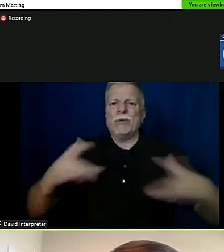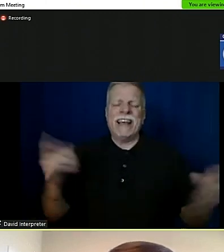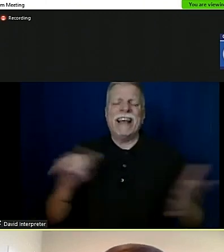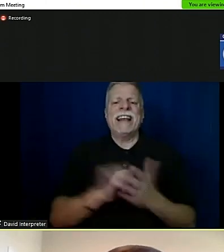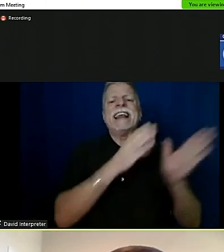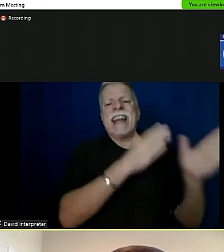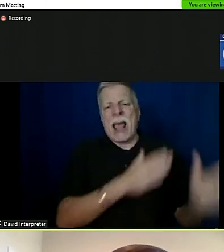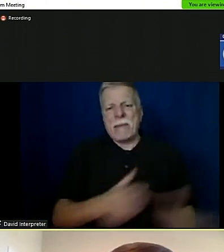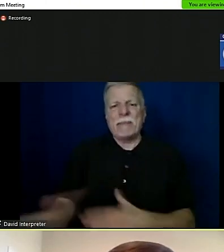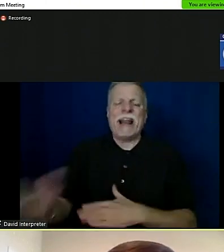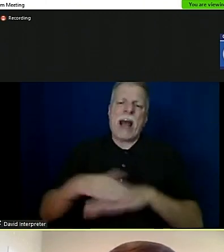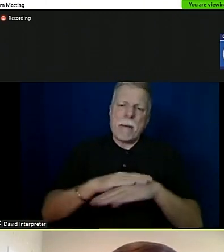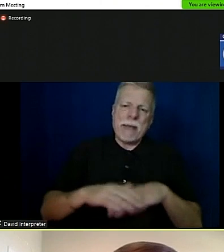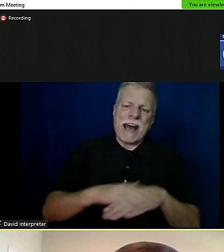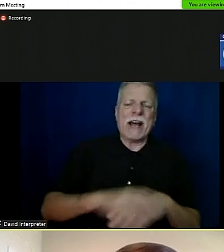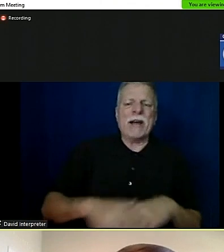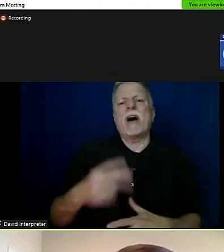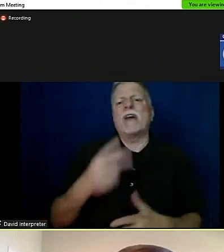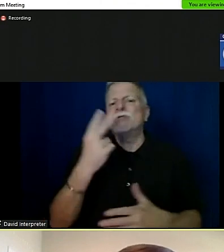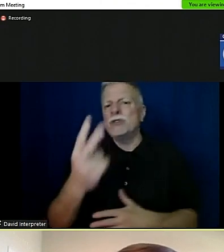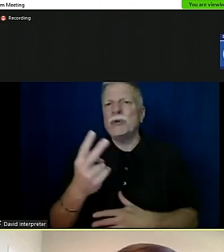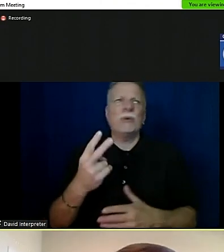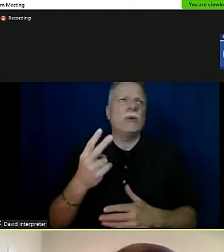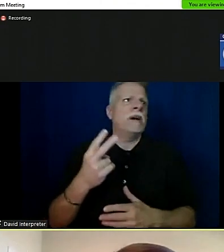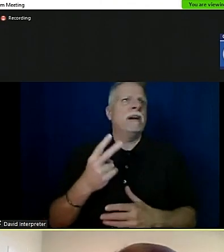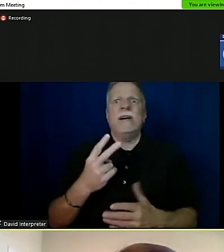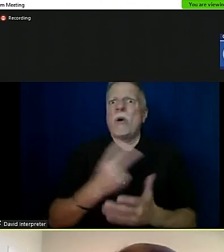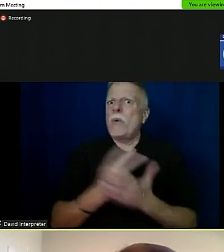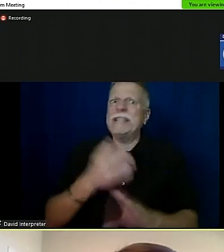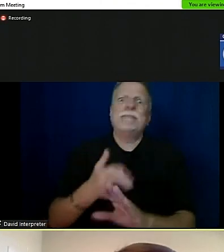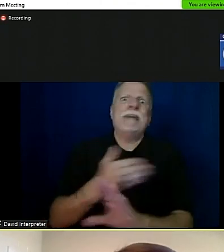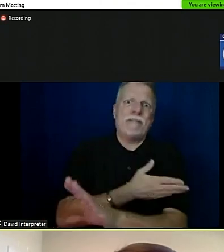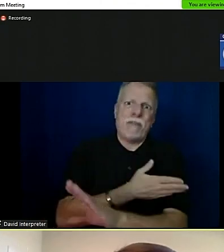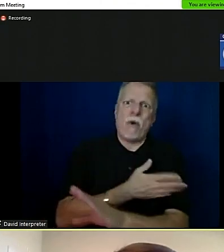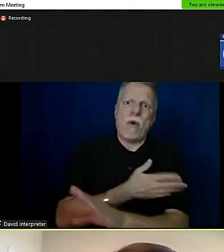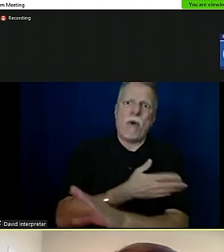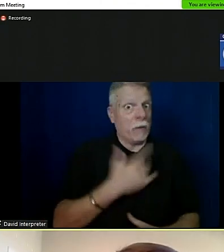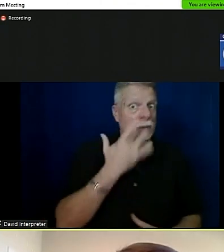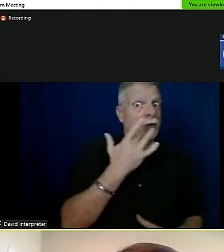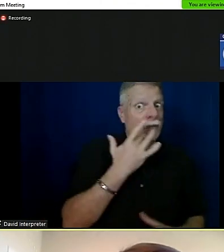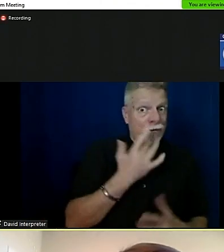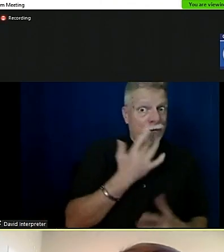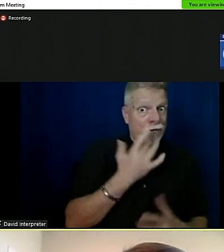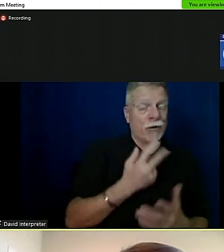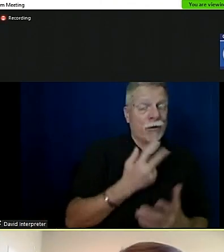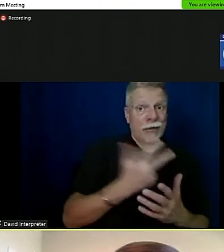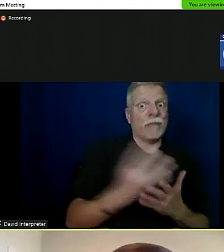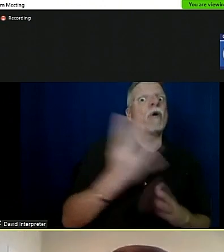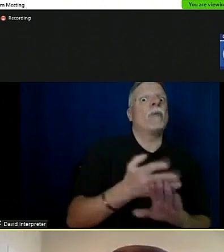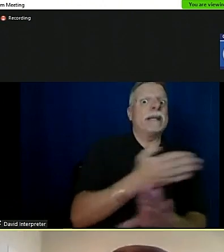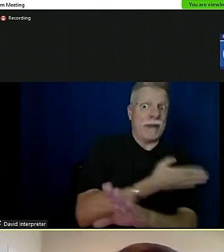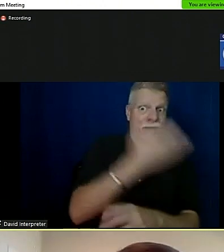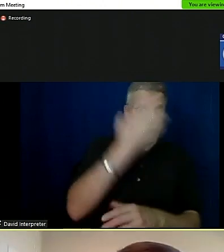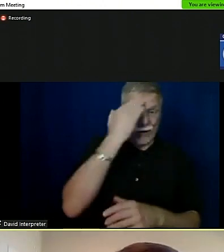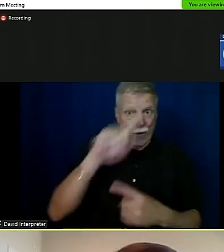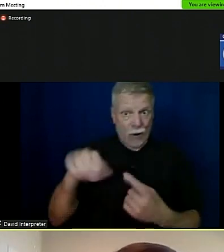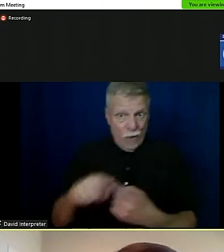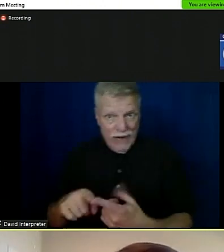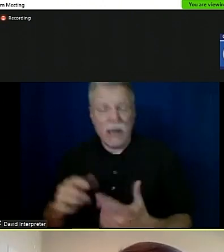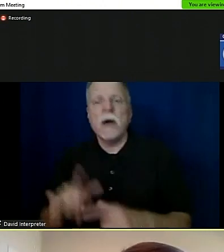We'd certainly like 3 to 4 weeks ahead of time, just so that we can make sure that we allocate the right amount of doses to them. So far, we've had